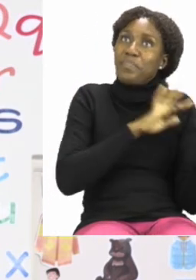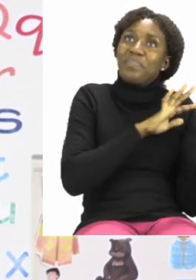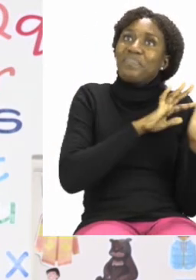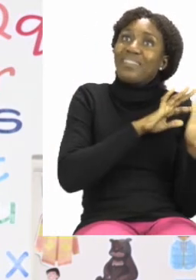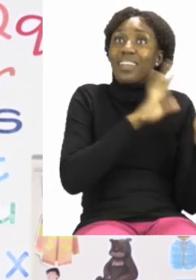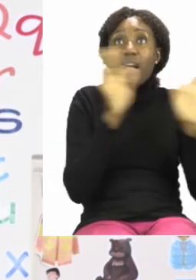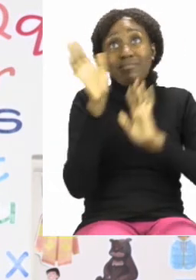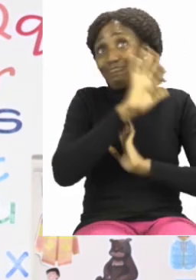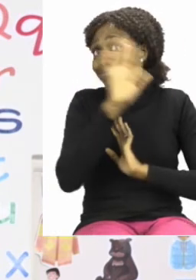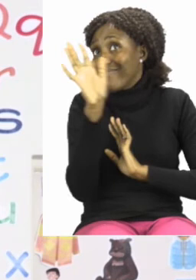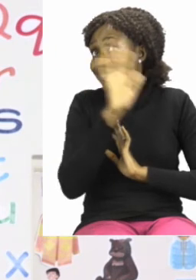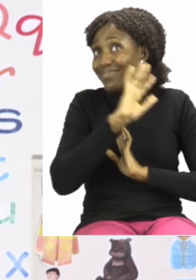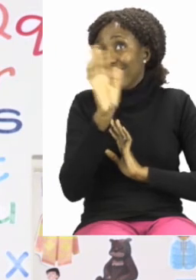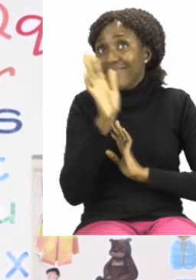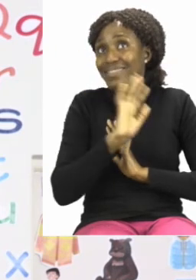Goodbye,